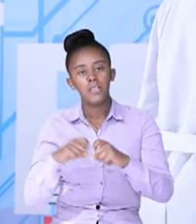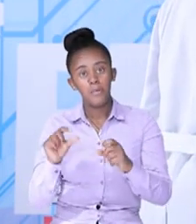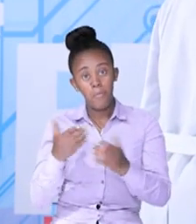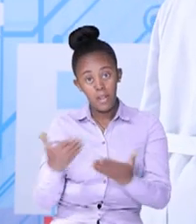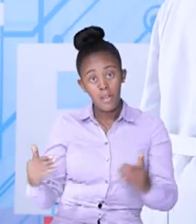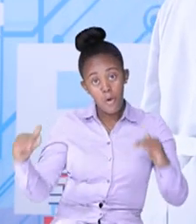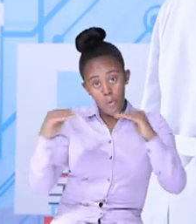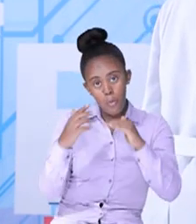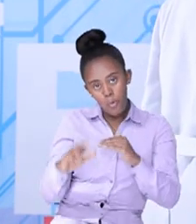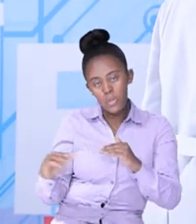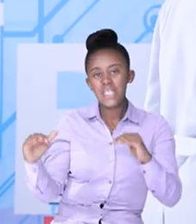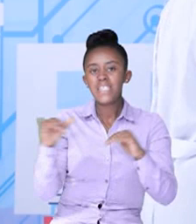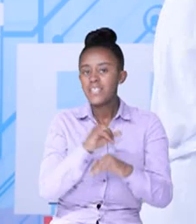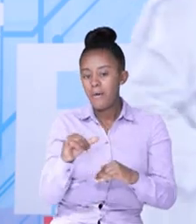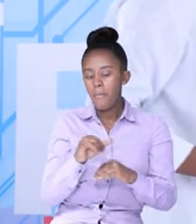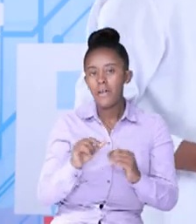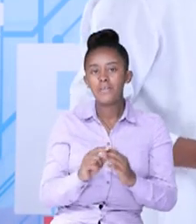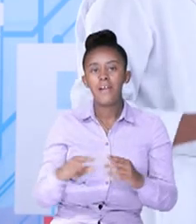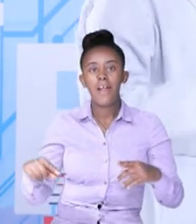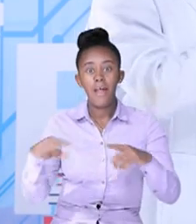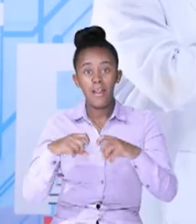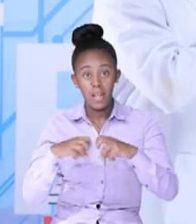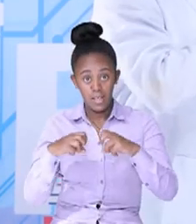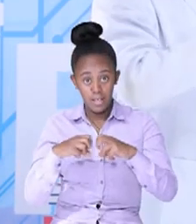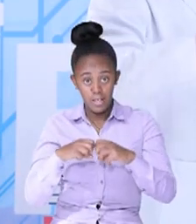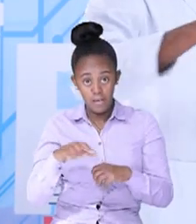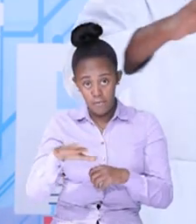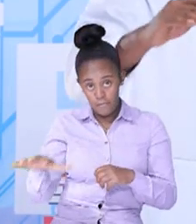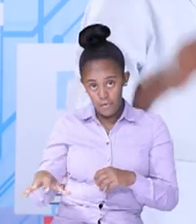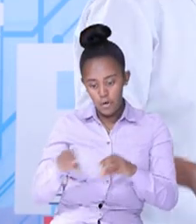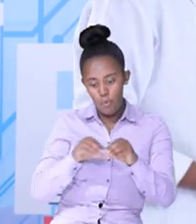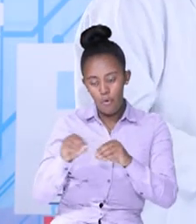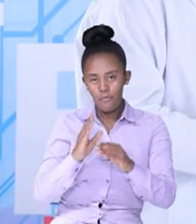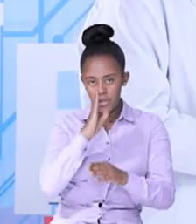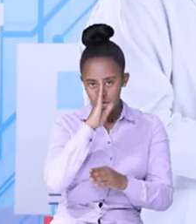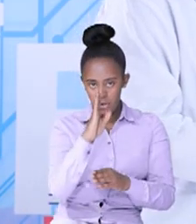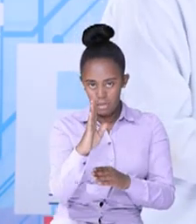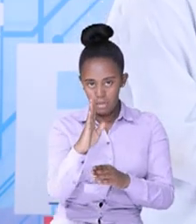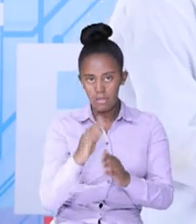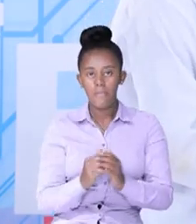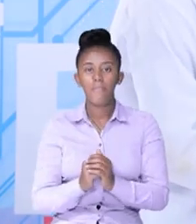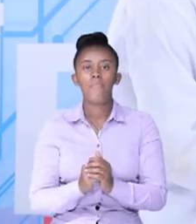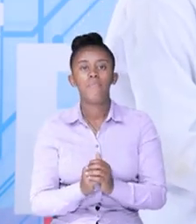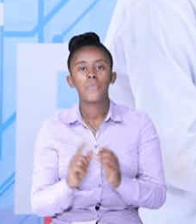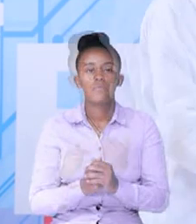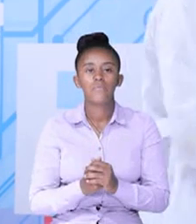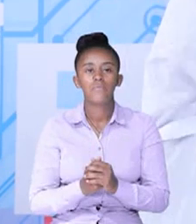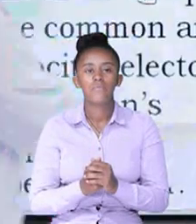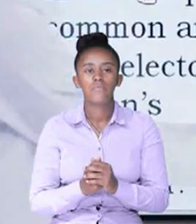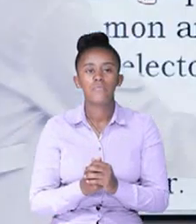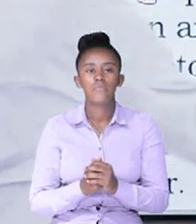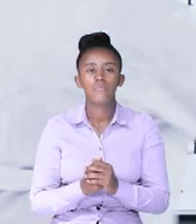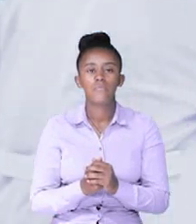is equal or the same as that of the electric field, the charged particle moves straightly, as we have seen